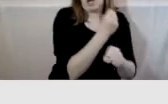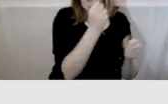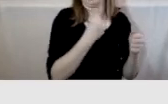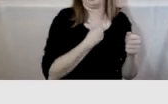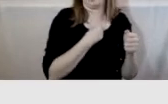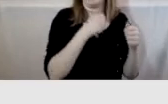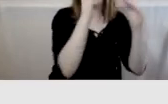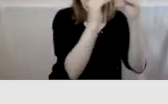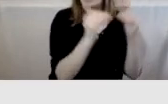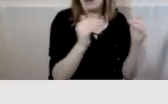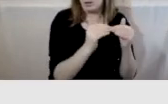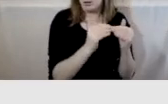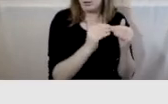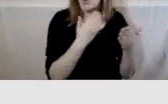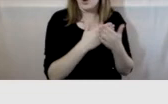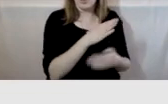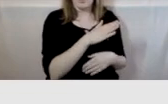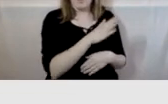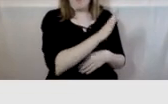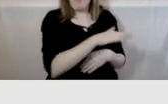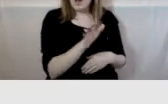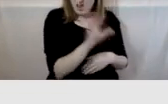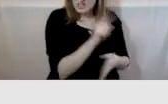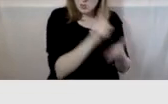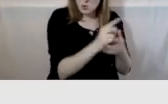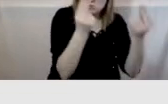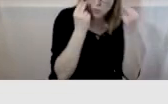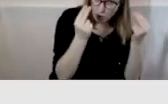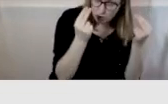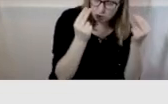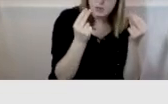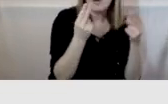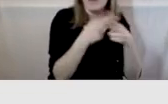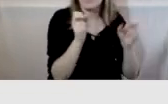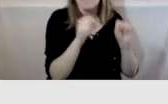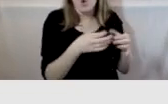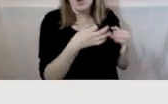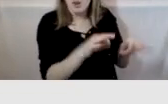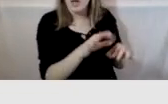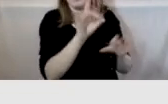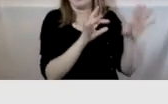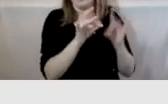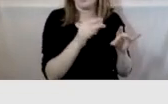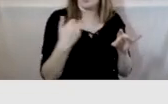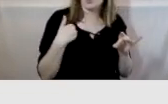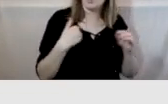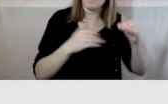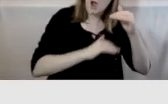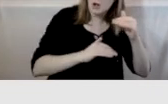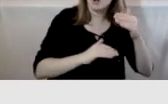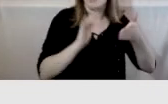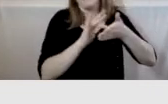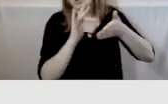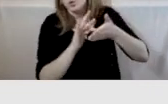all students had a possibility to get secondary education. Then 2 subjects we